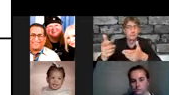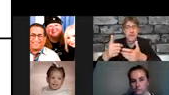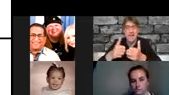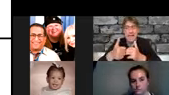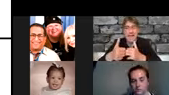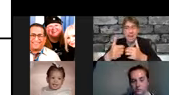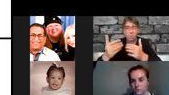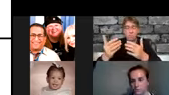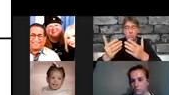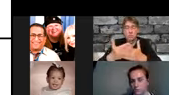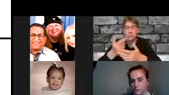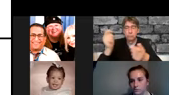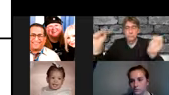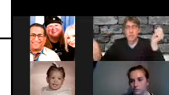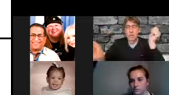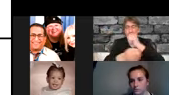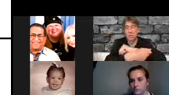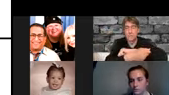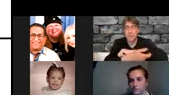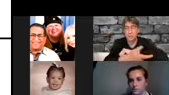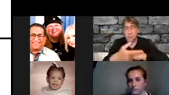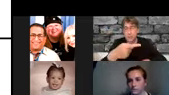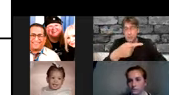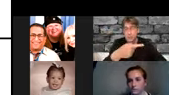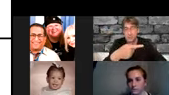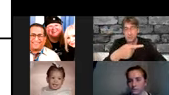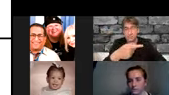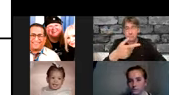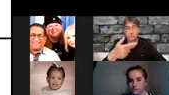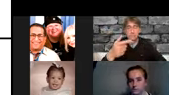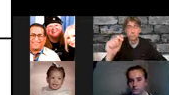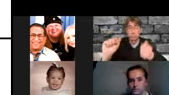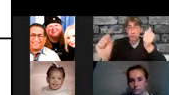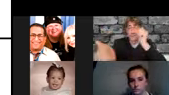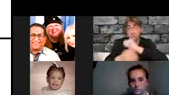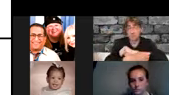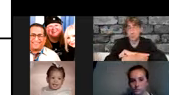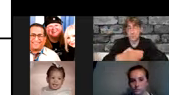how is this transit being going to be able to use